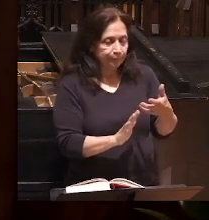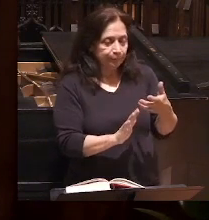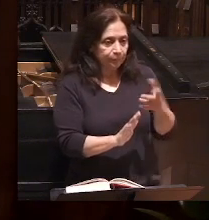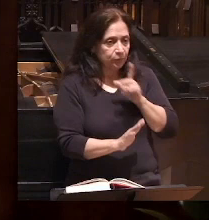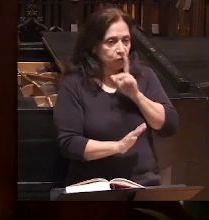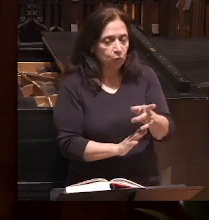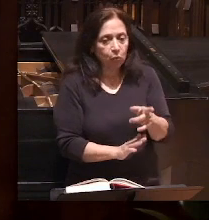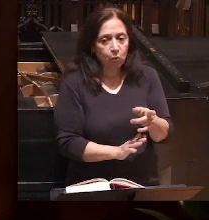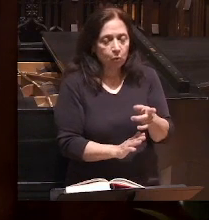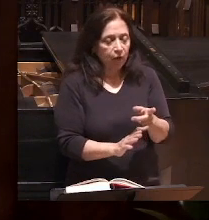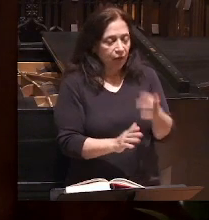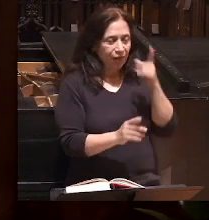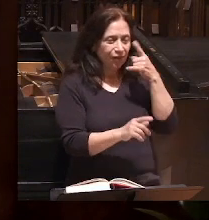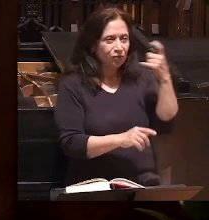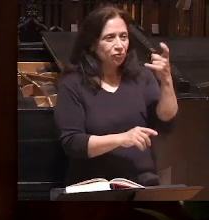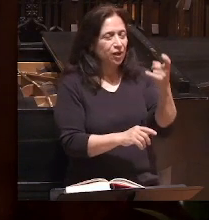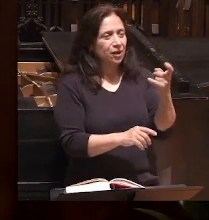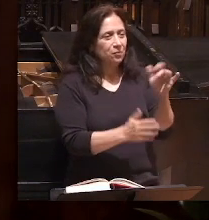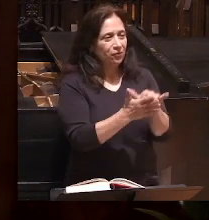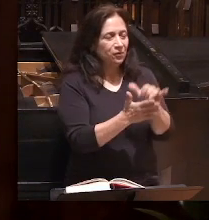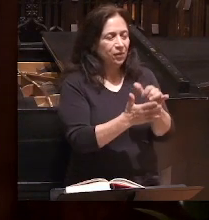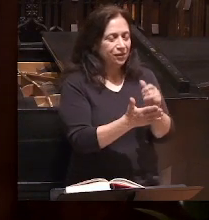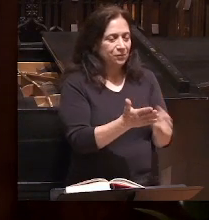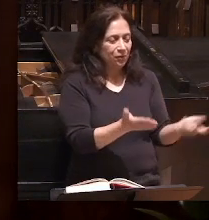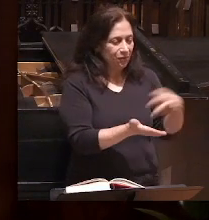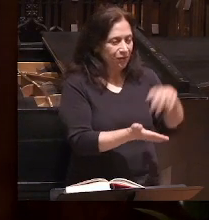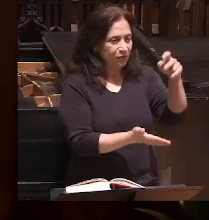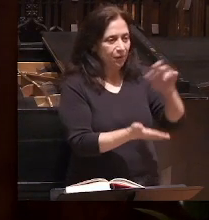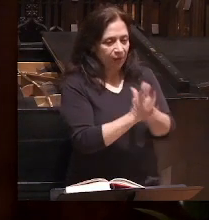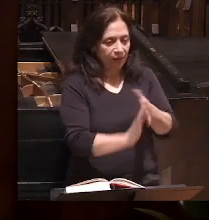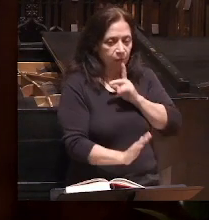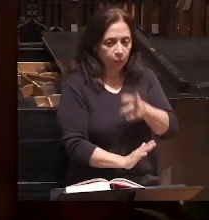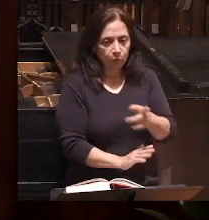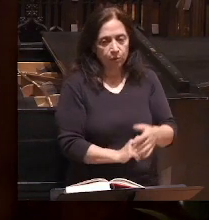of resurrection became a reality.